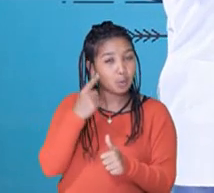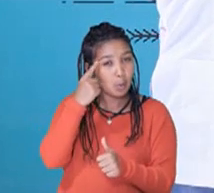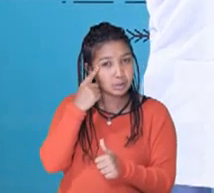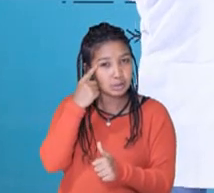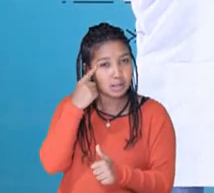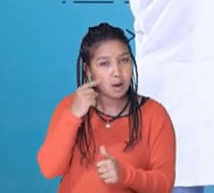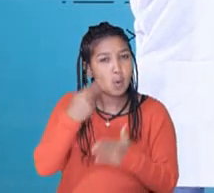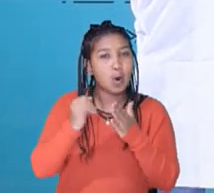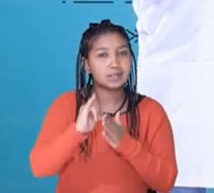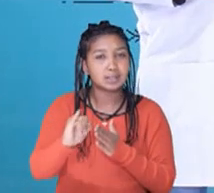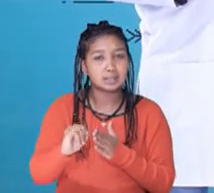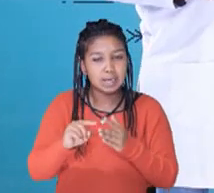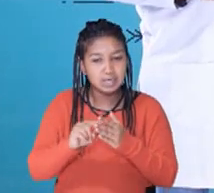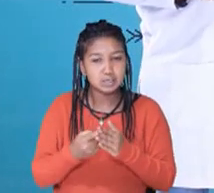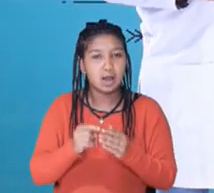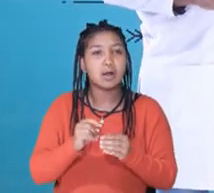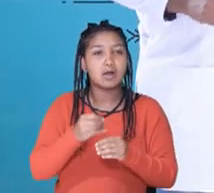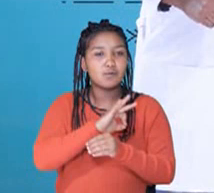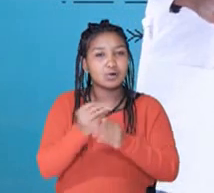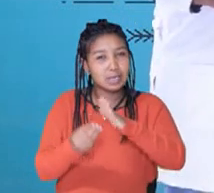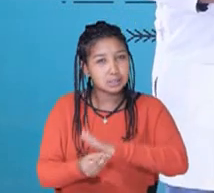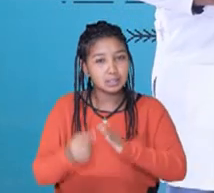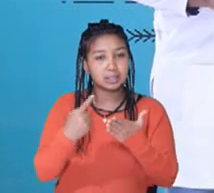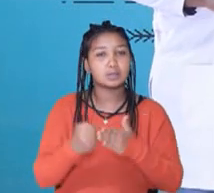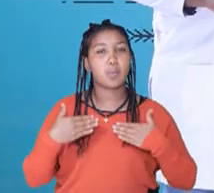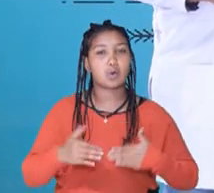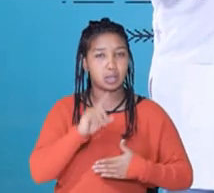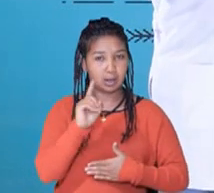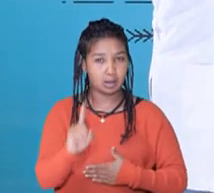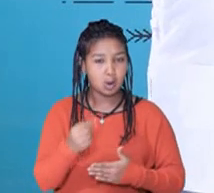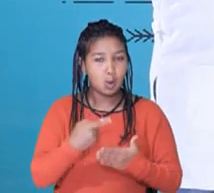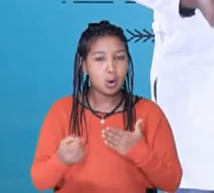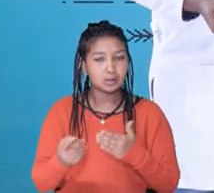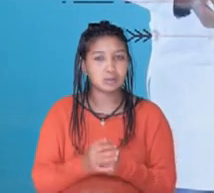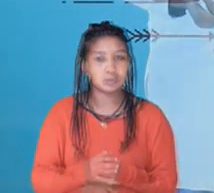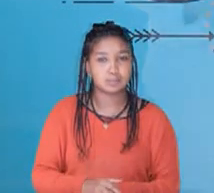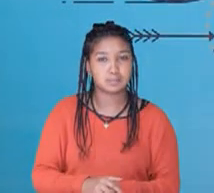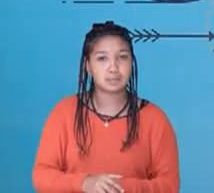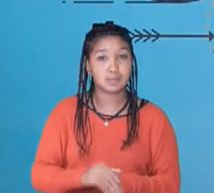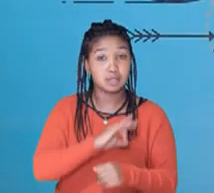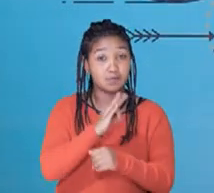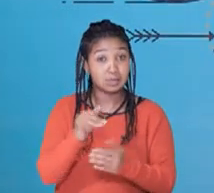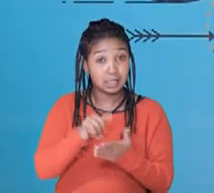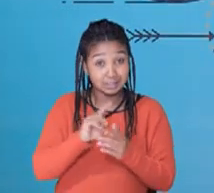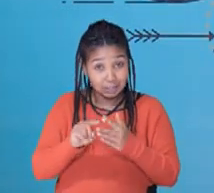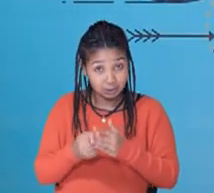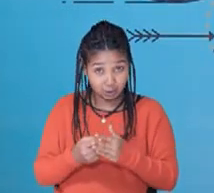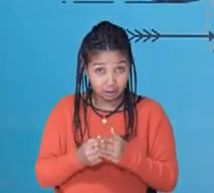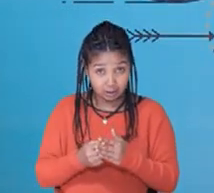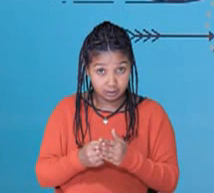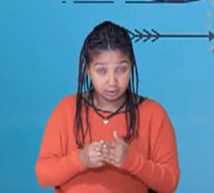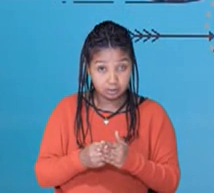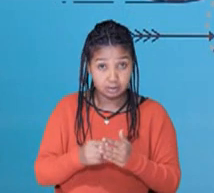consider what is the initial force exerting on these bodies. What is the triggering force? The force that initiates